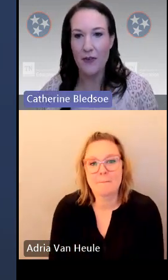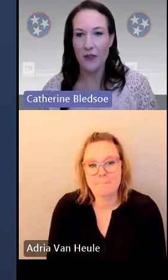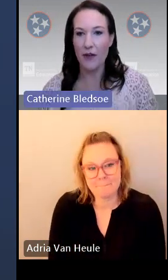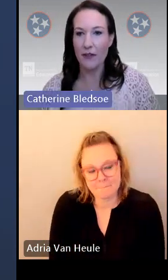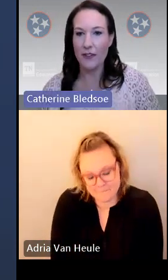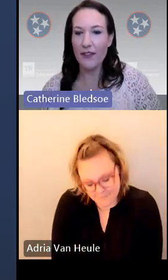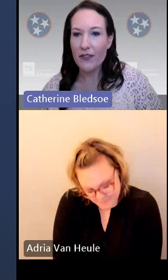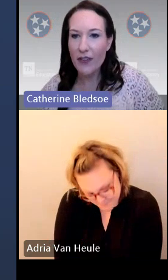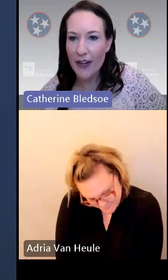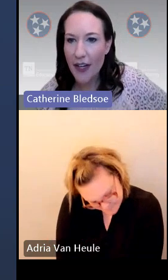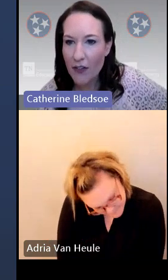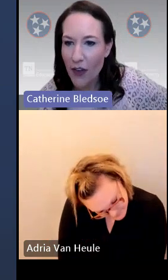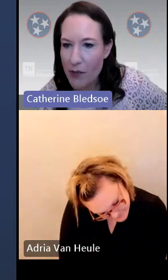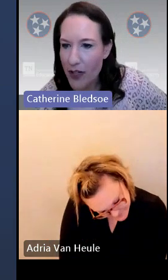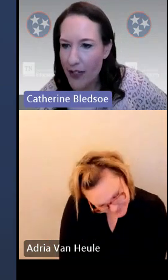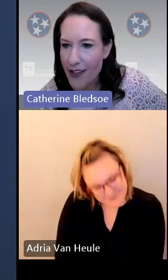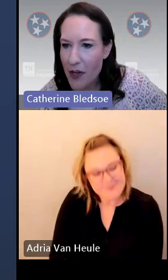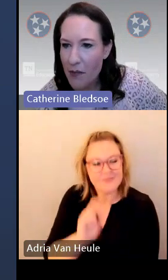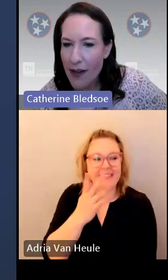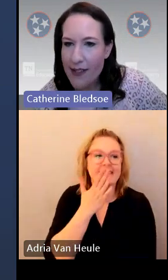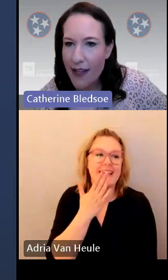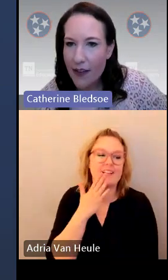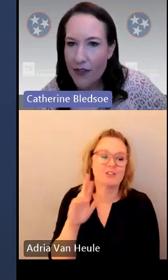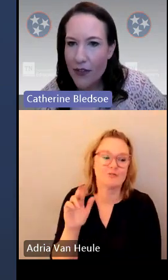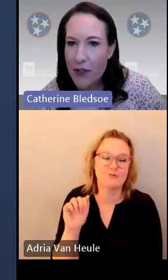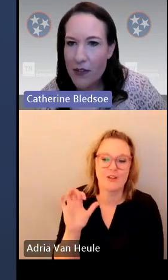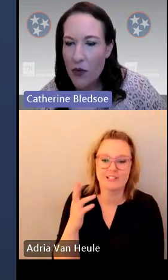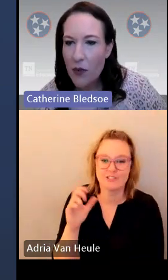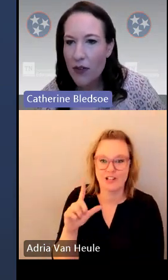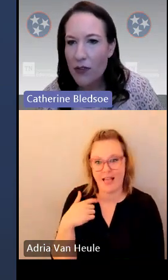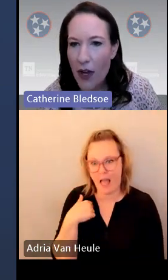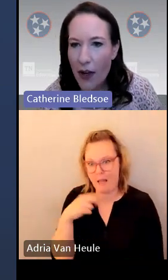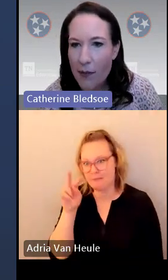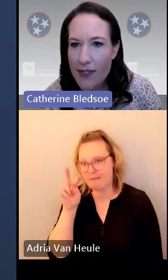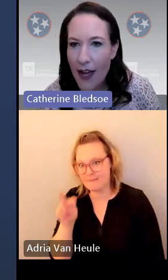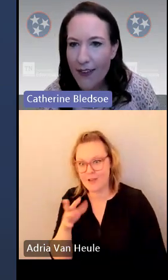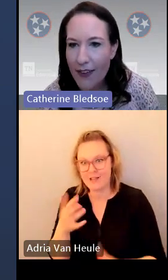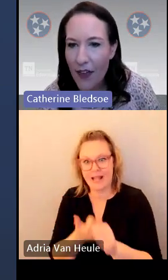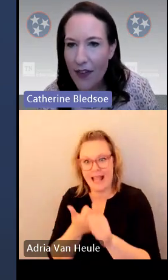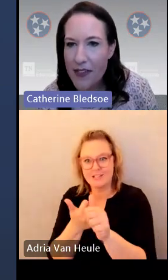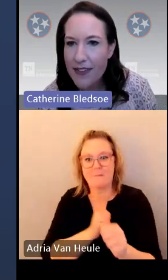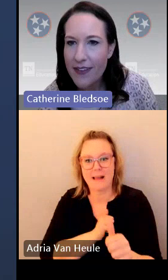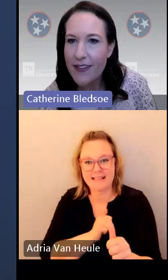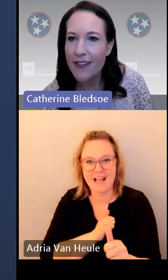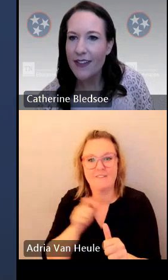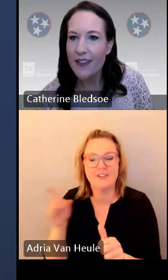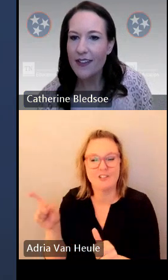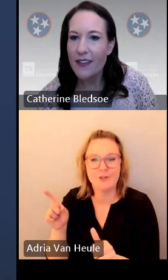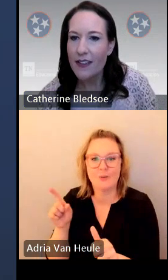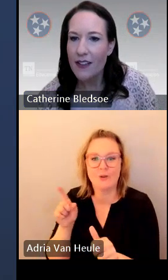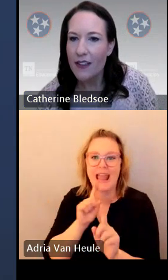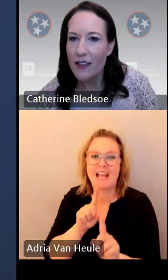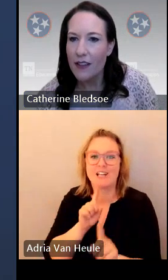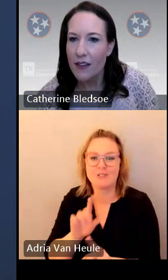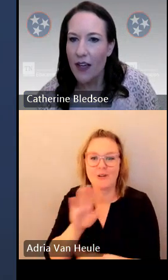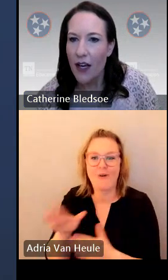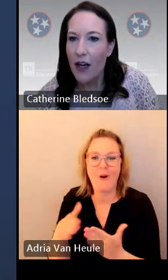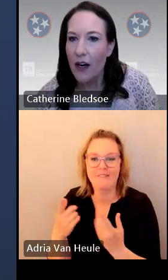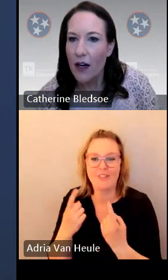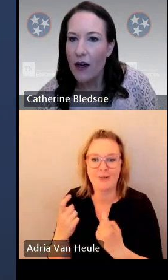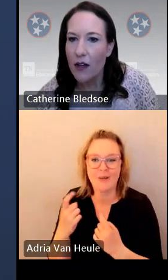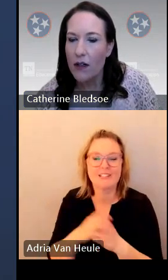No, thank you, Rachel. That was very helpful. I'm trying to catch up myself. You were doing such a wonderful job tackling all those. I will